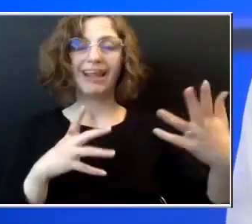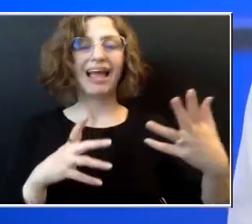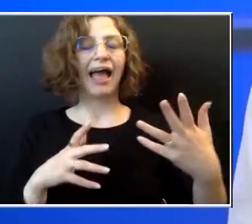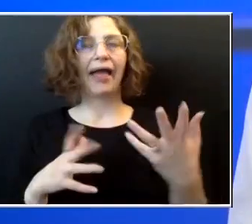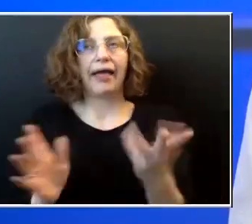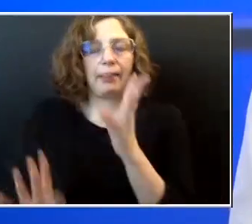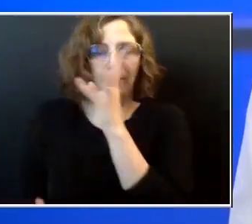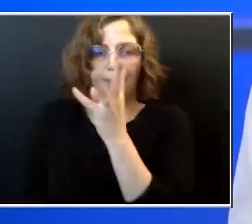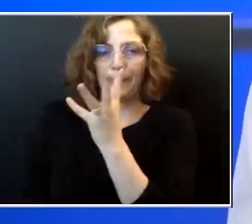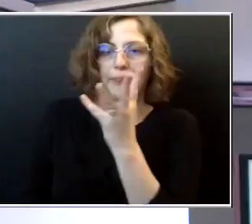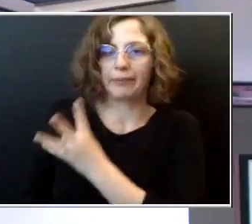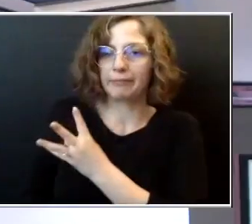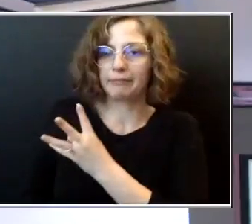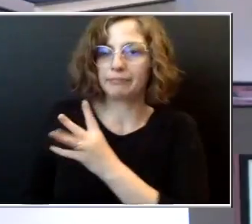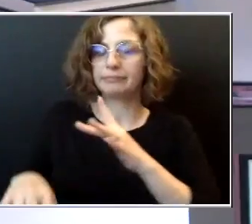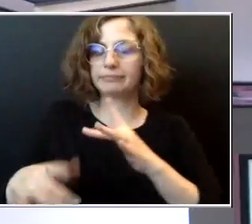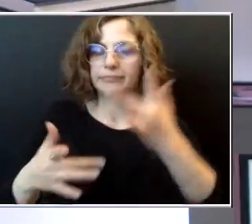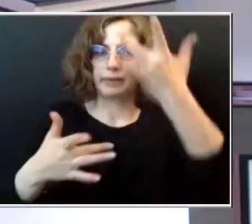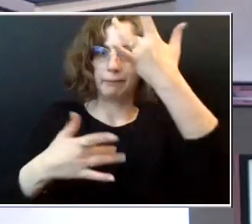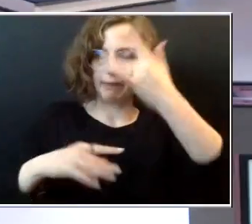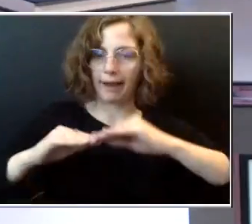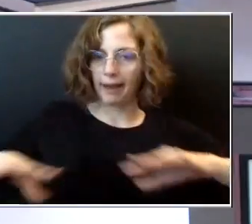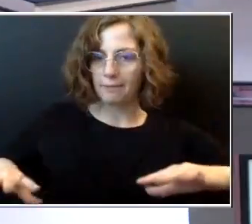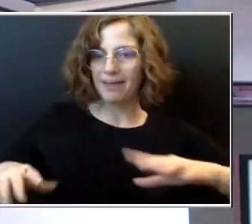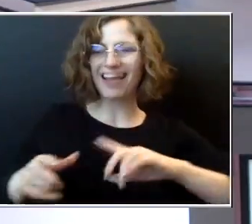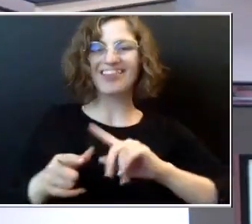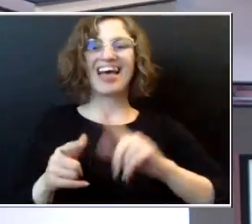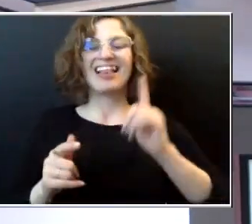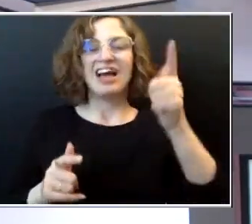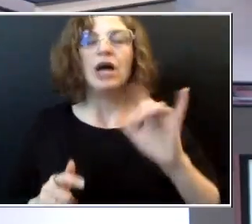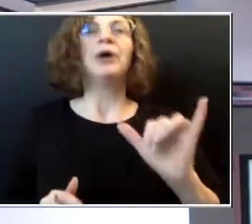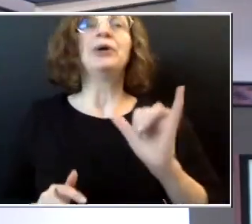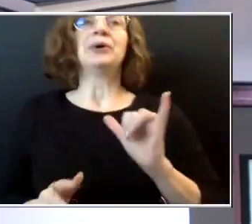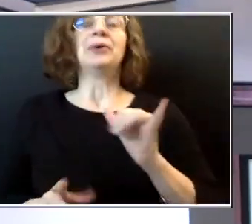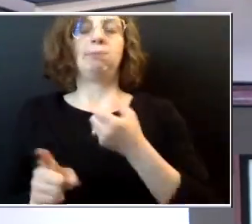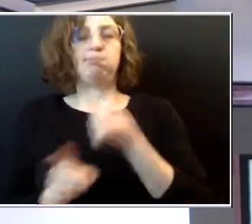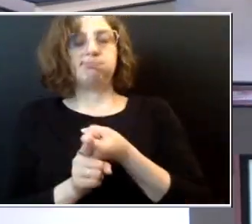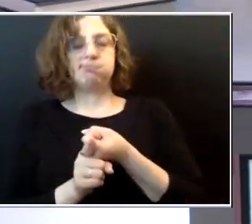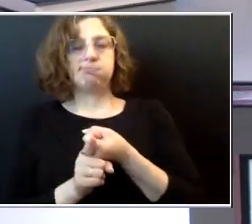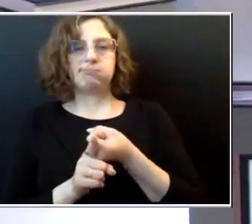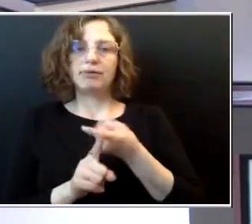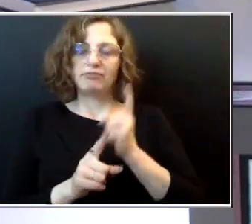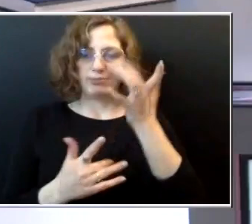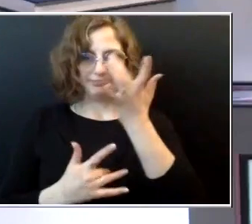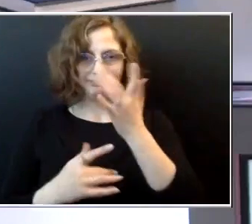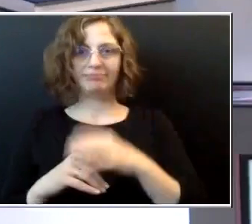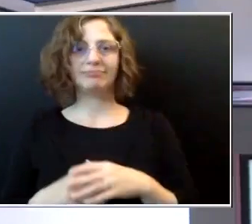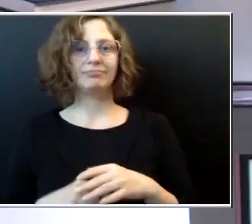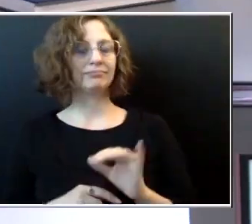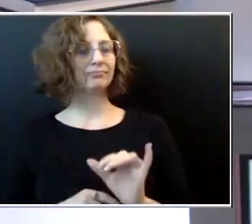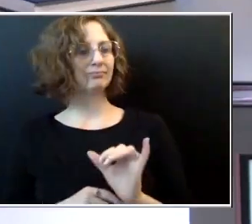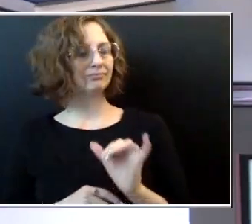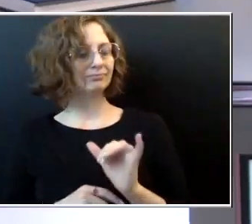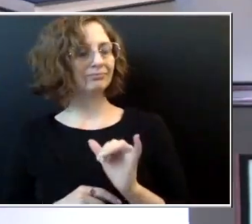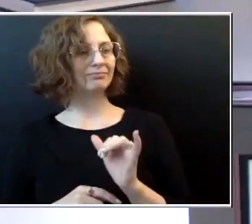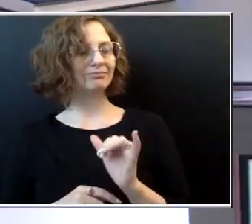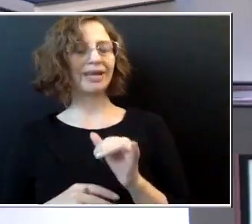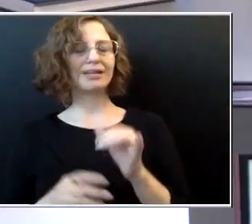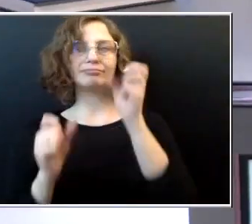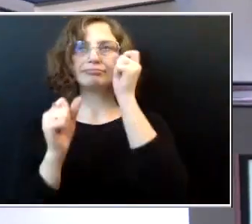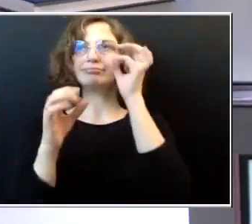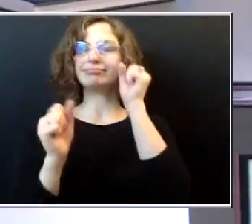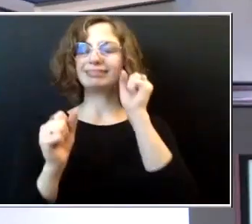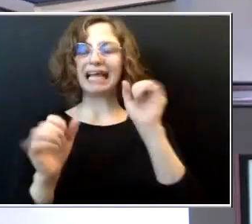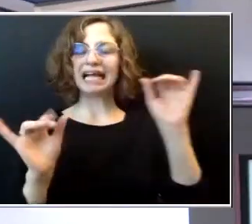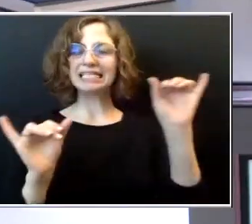of it. Yeah. Isn't that, again, it's so remarkable how similar the story is, but really we shouldn't be surprised